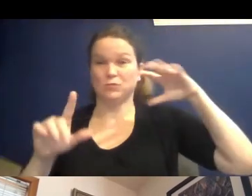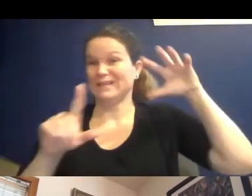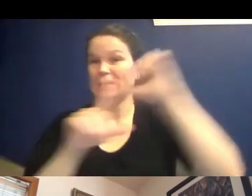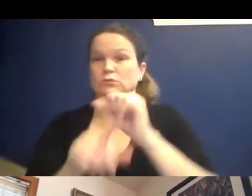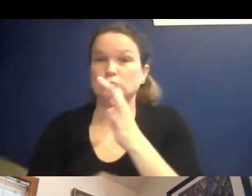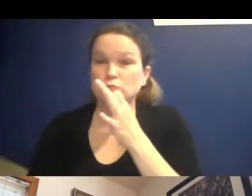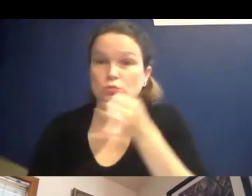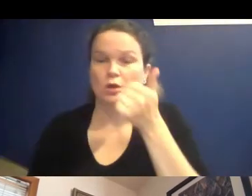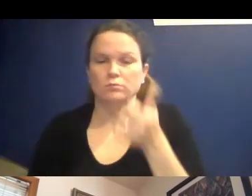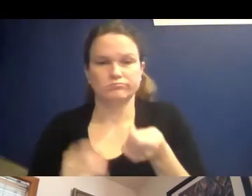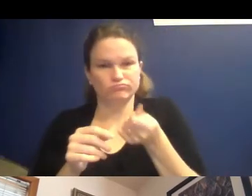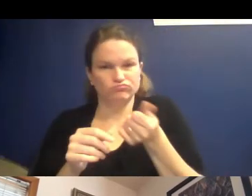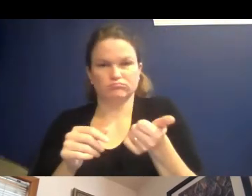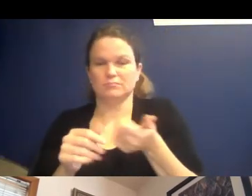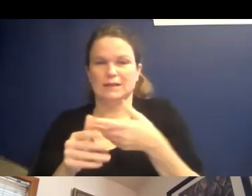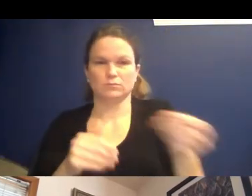out.